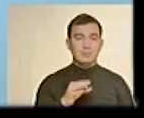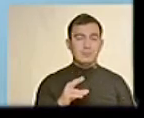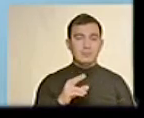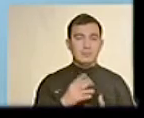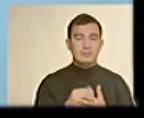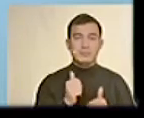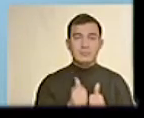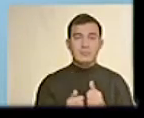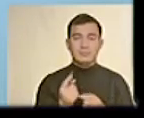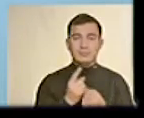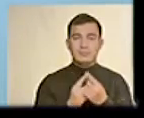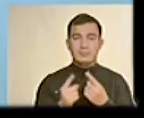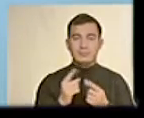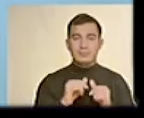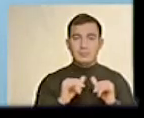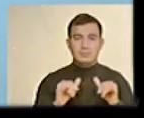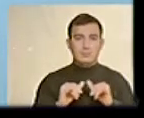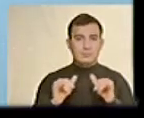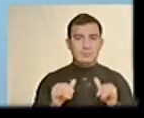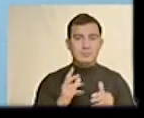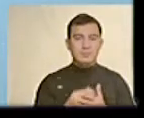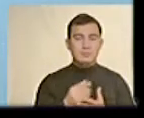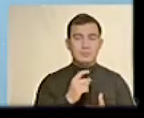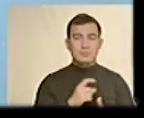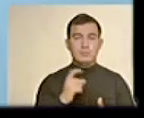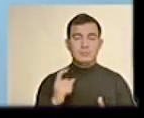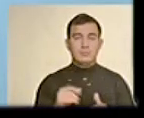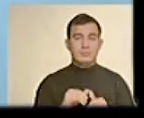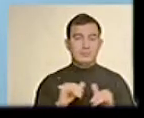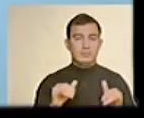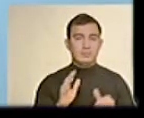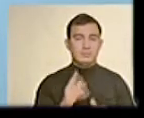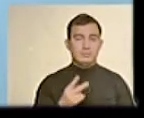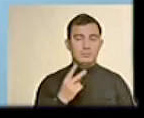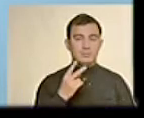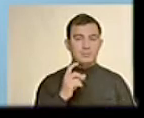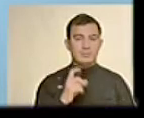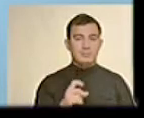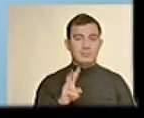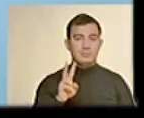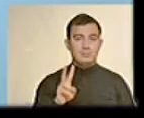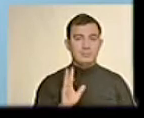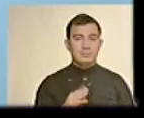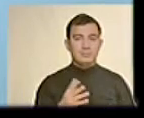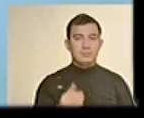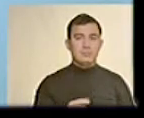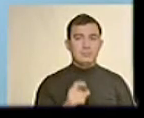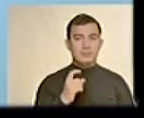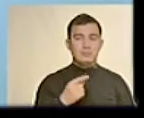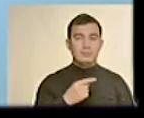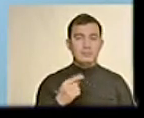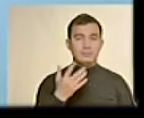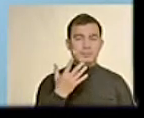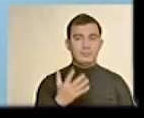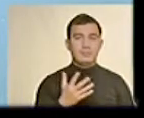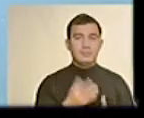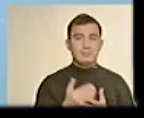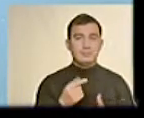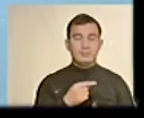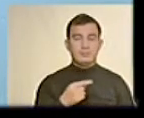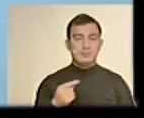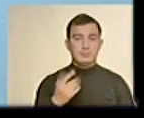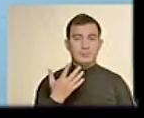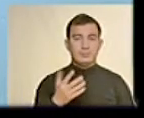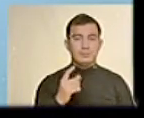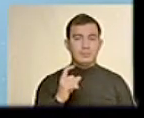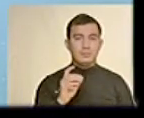xadiga ko'paytiramiz. Ya'ni x ni x ga ko'paytirsak x kvadrat bo'ladi, x ni minus 5 ga ko'paytirganimizda minus 5x